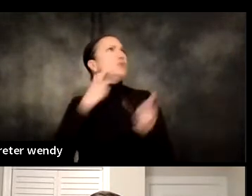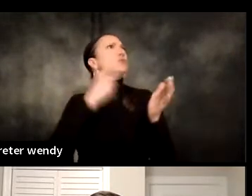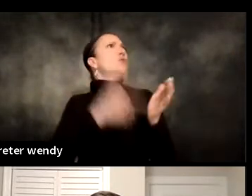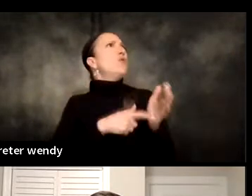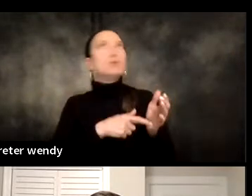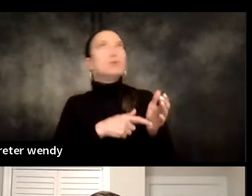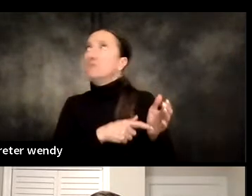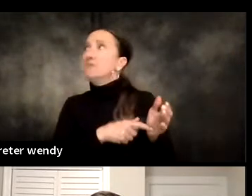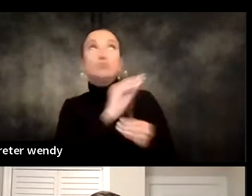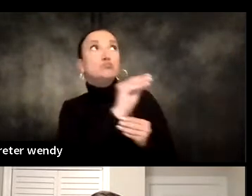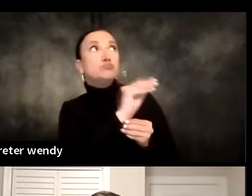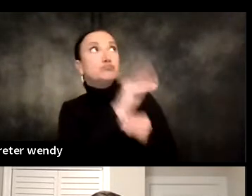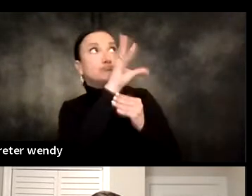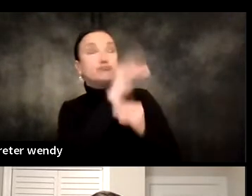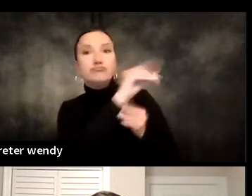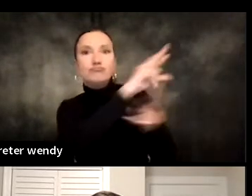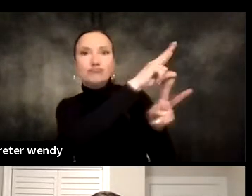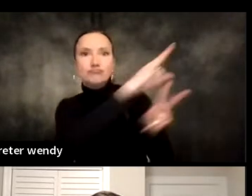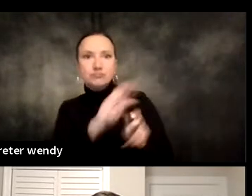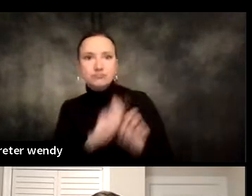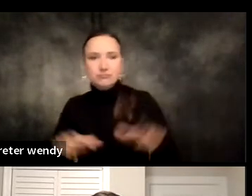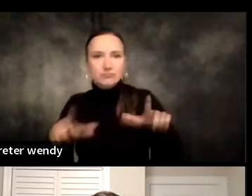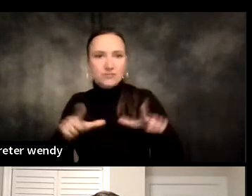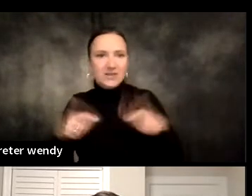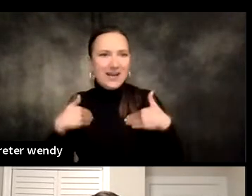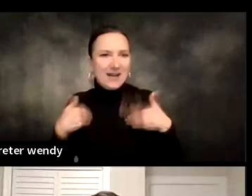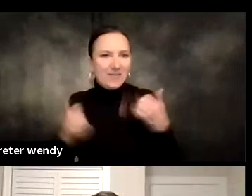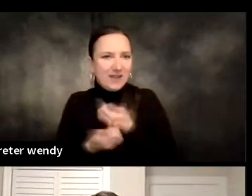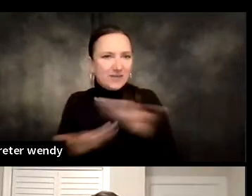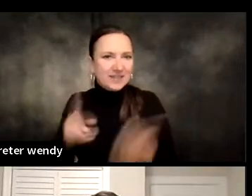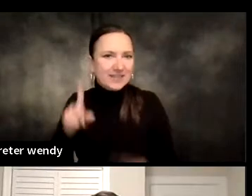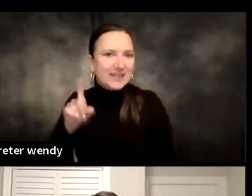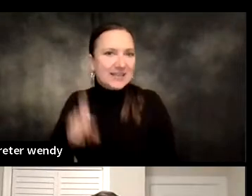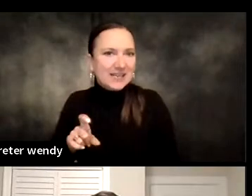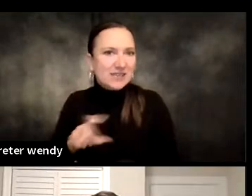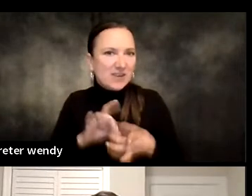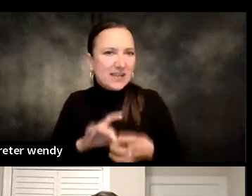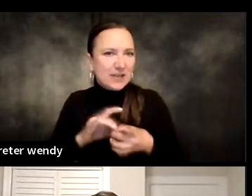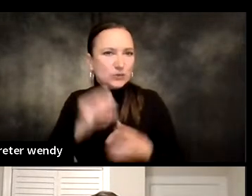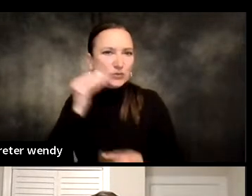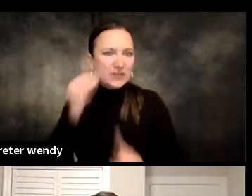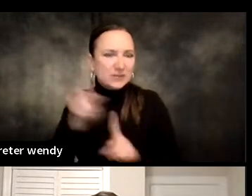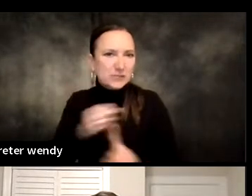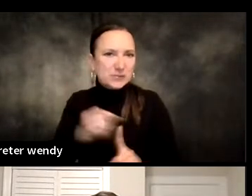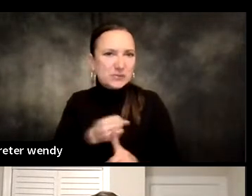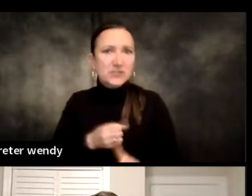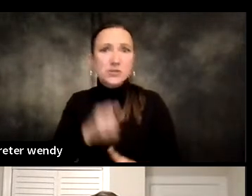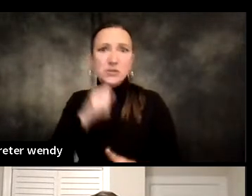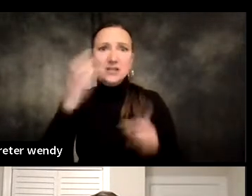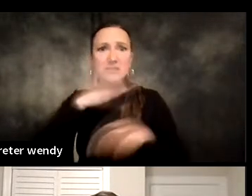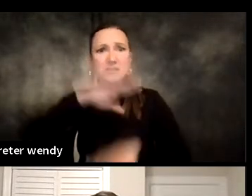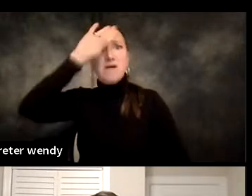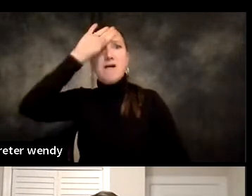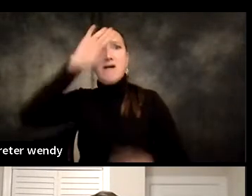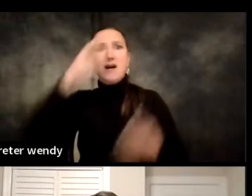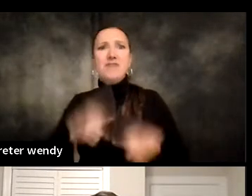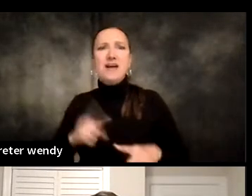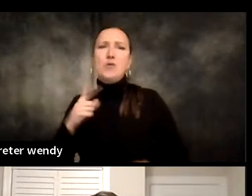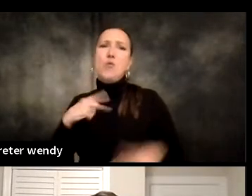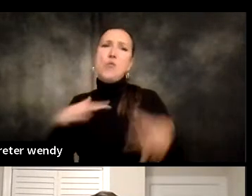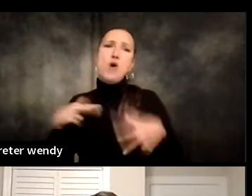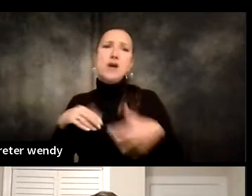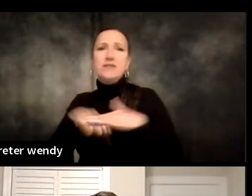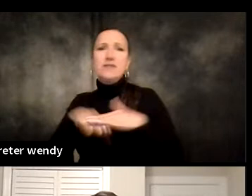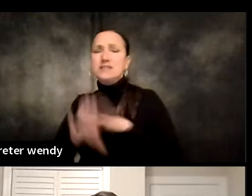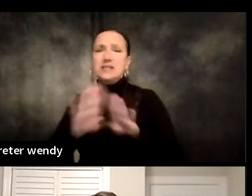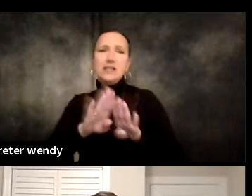that QR code with their phone, and they have everything they need. So it doesn't have to be a big dramatic event for them. So